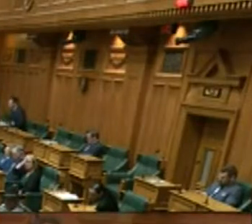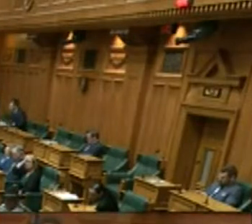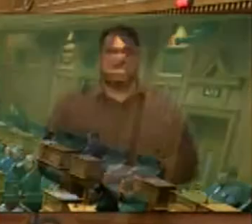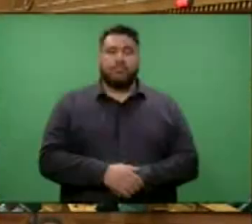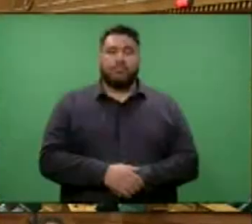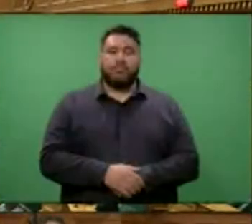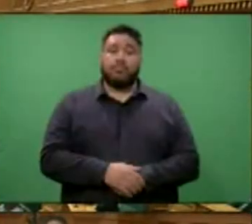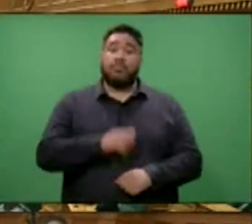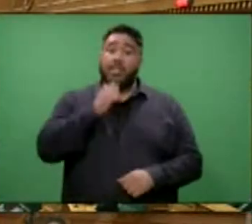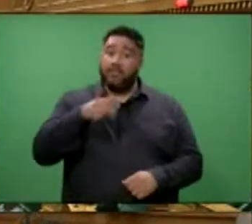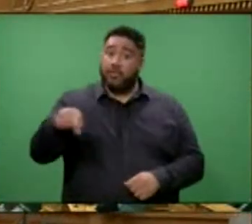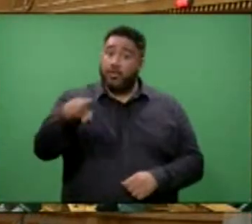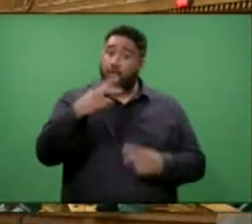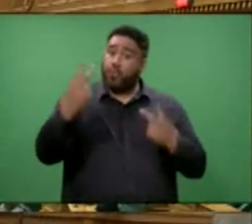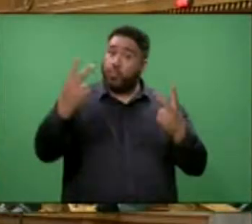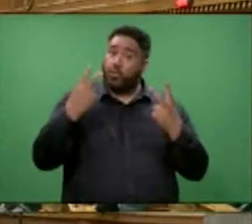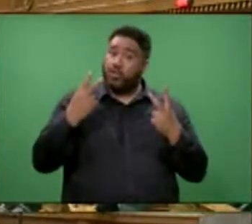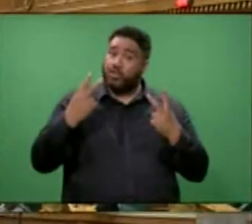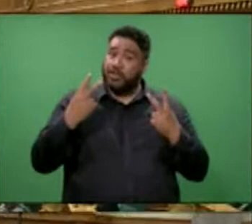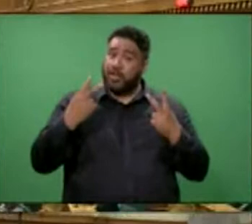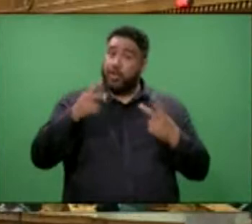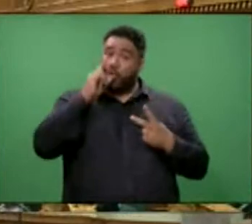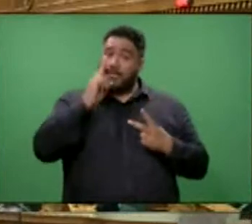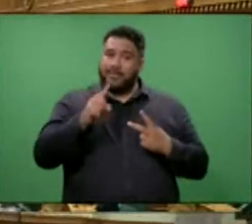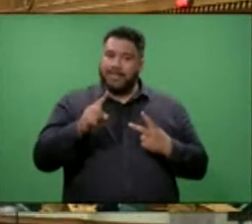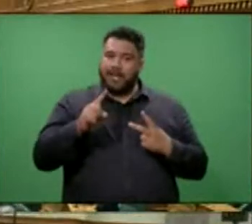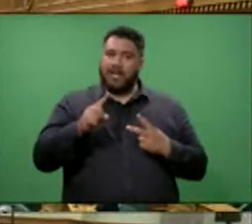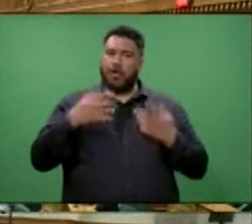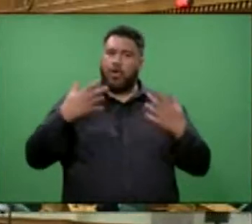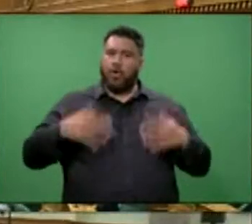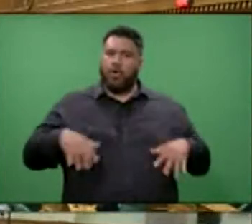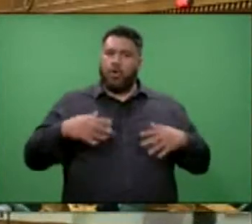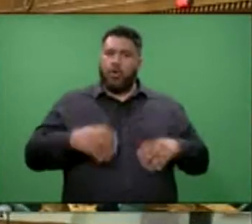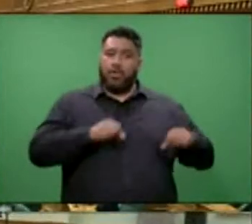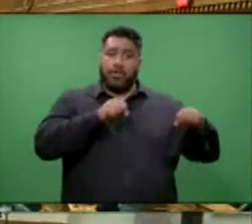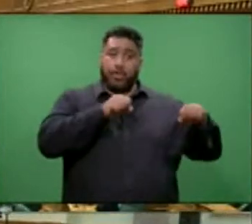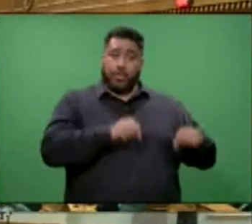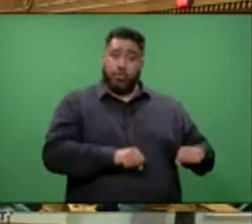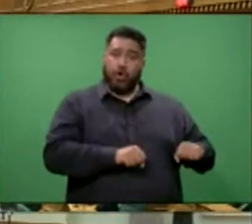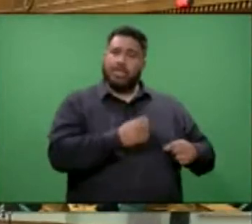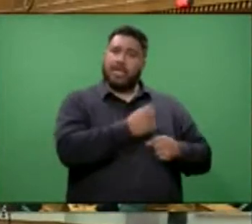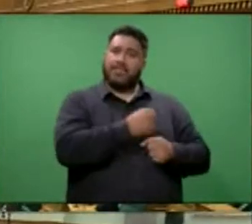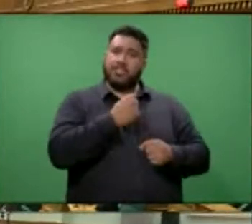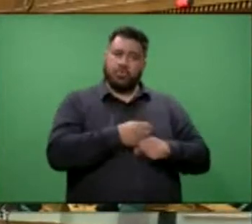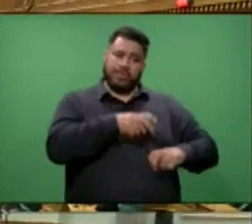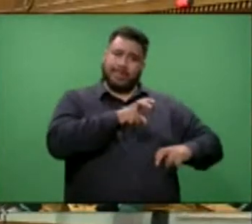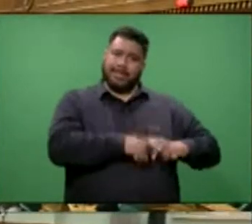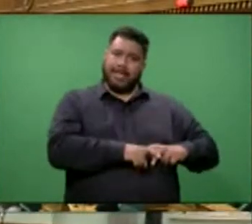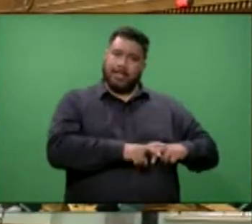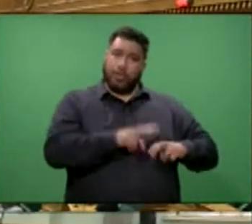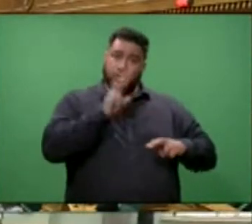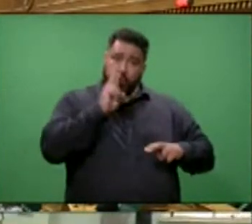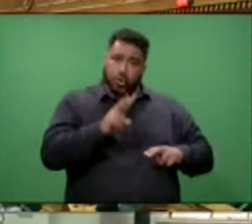Watching, we can just see the embroidery on the throne from which the Governor-General delivered her speech.